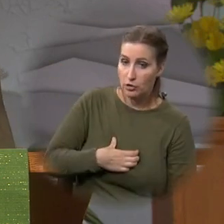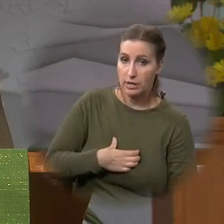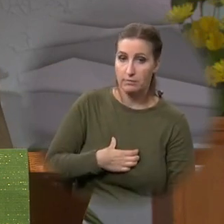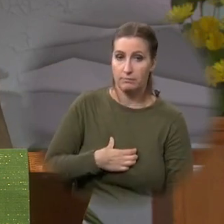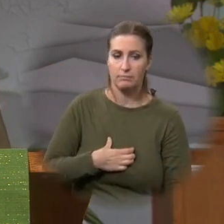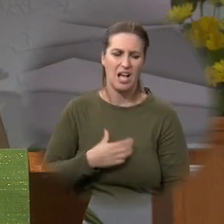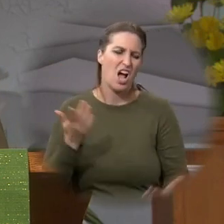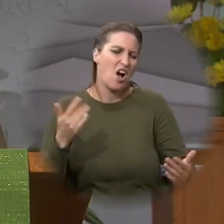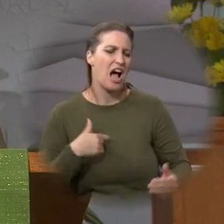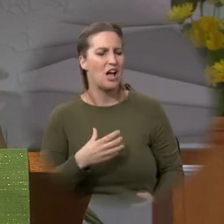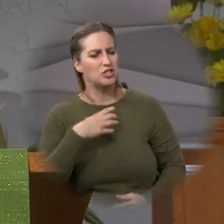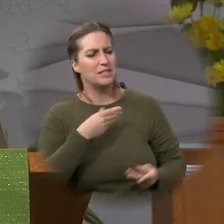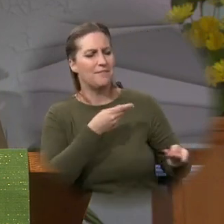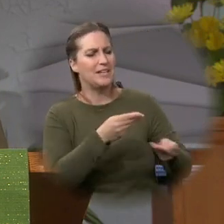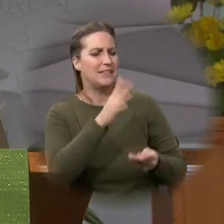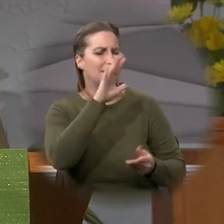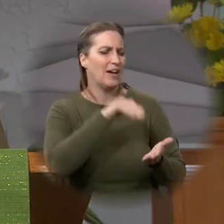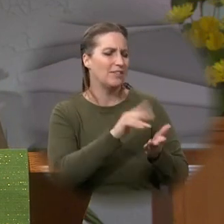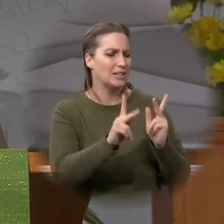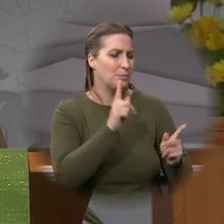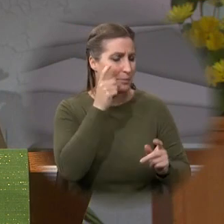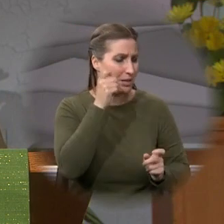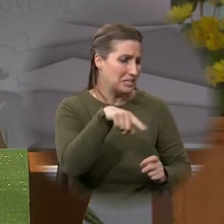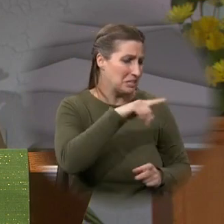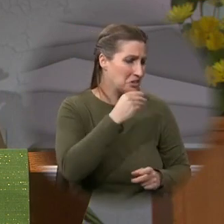just feed these 5,000 plus people because they're hungry.